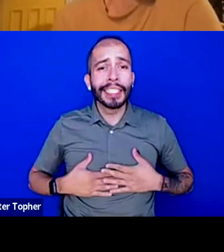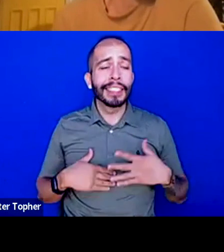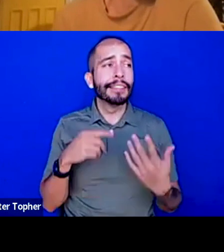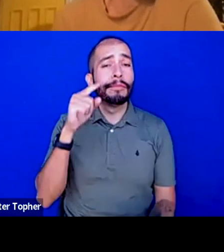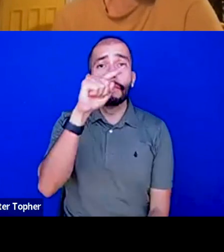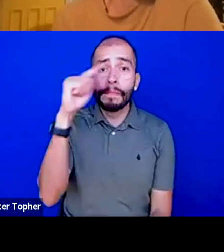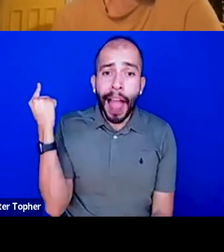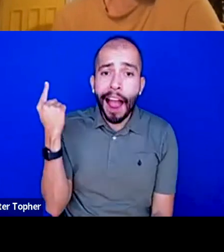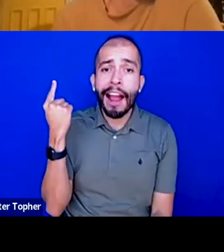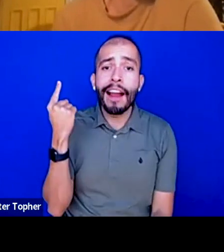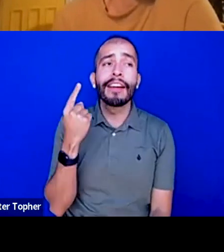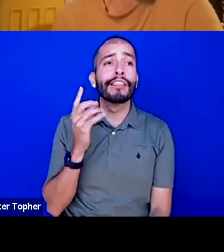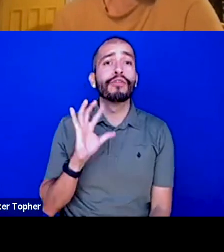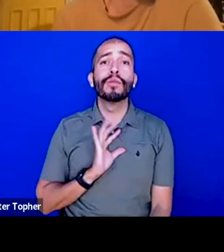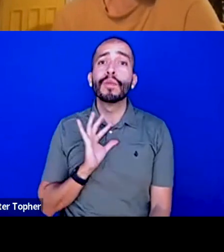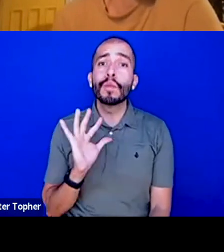etc.